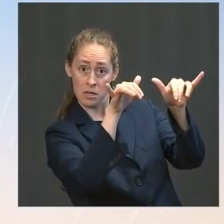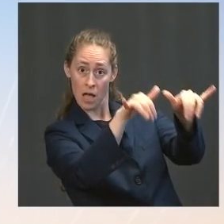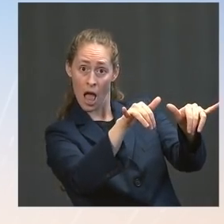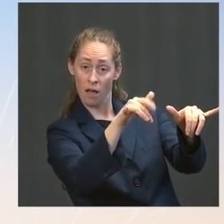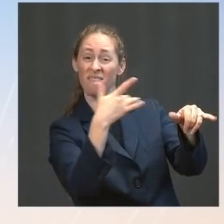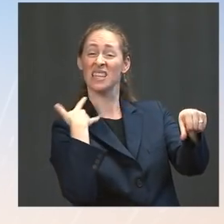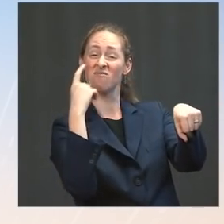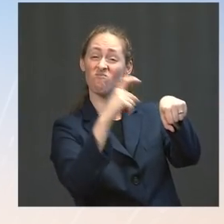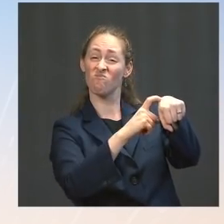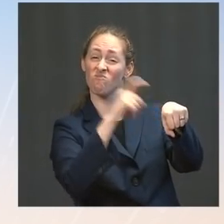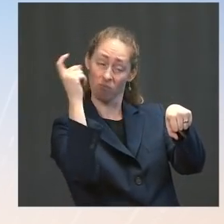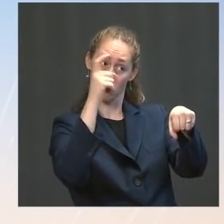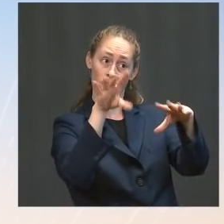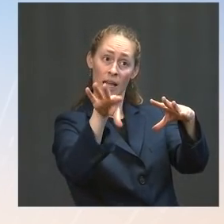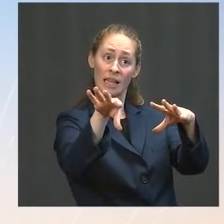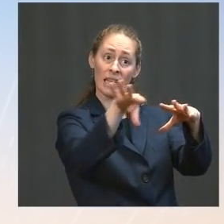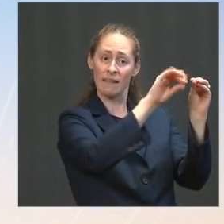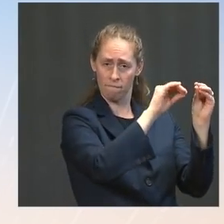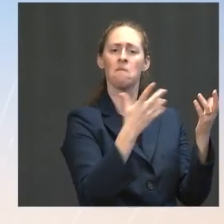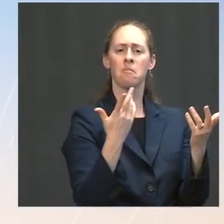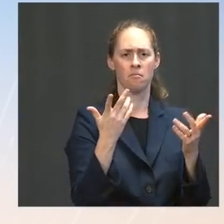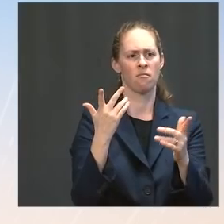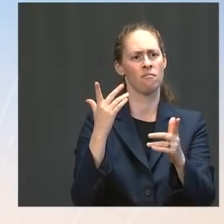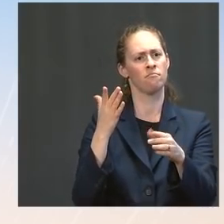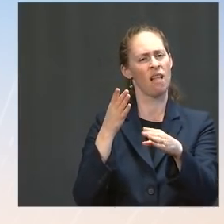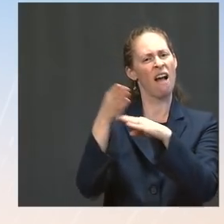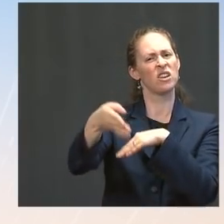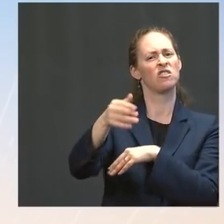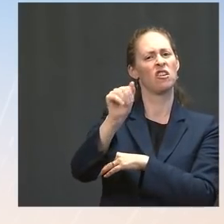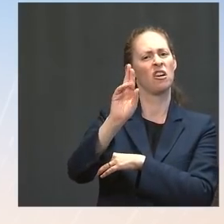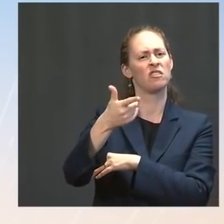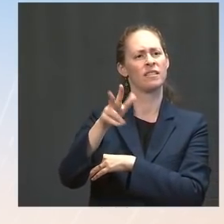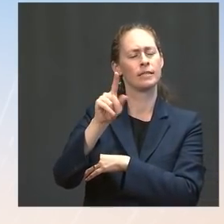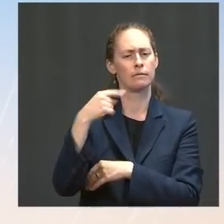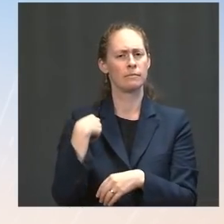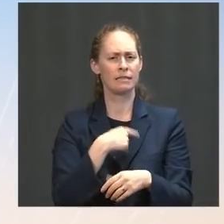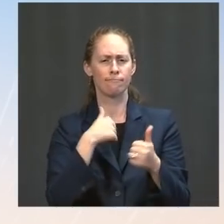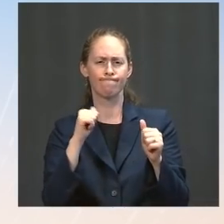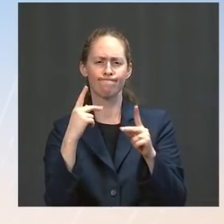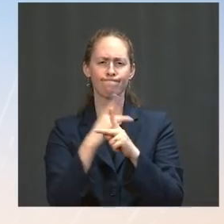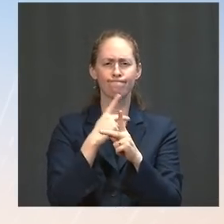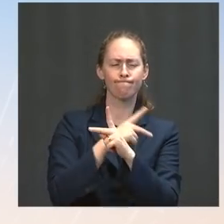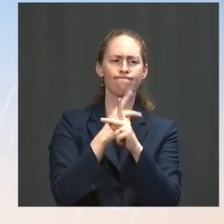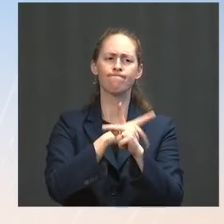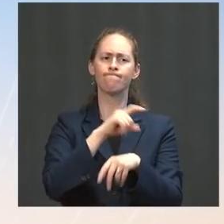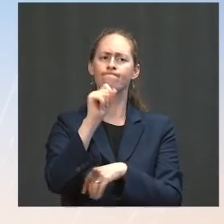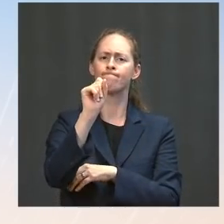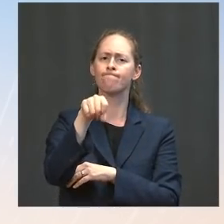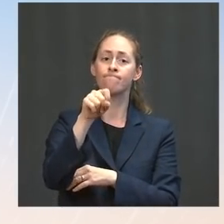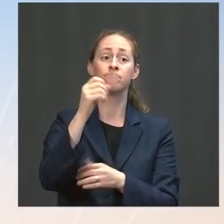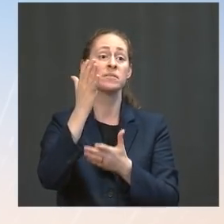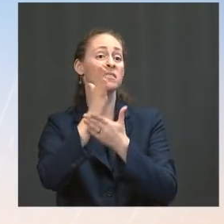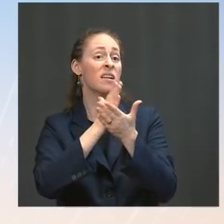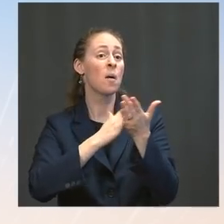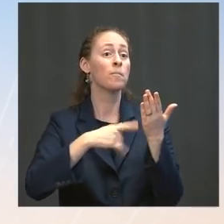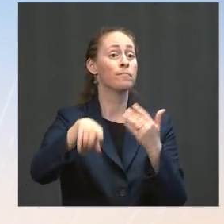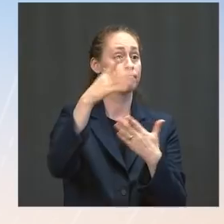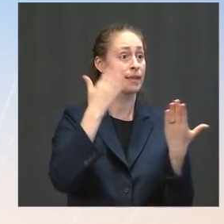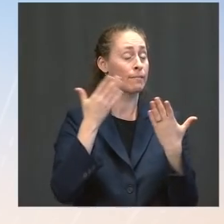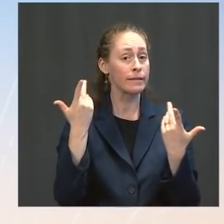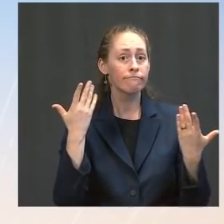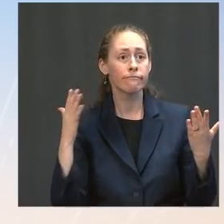COVID. So we worked to expedite and actually had some success over the course of the few months in the spring, even before evacuation